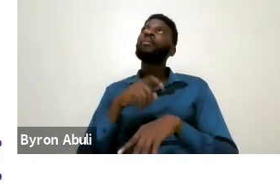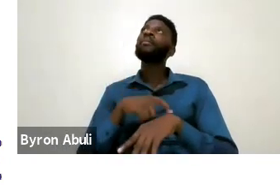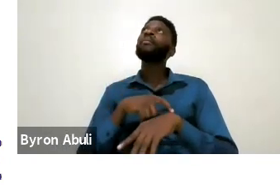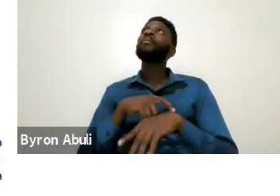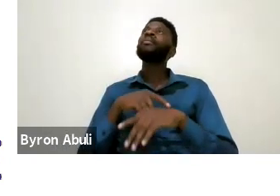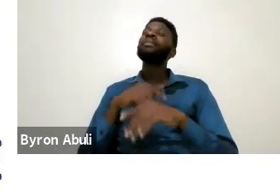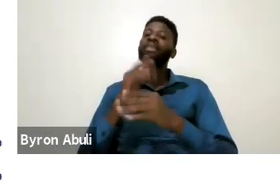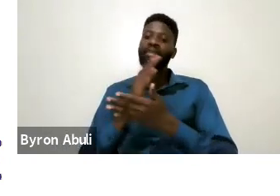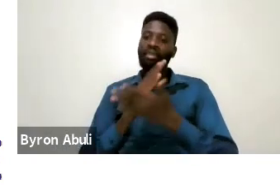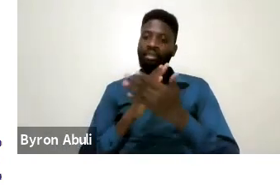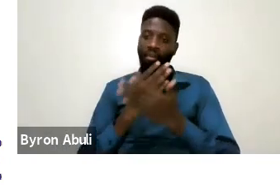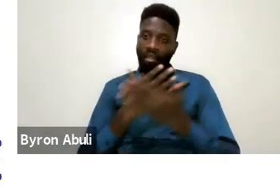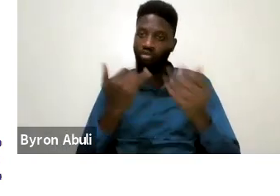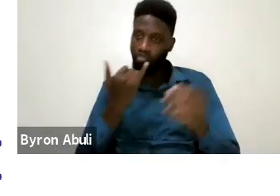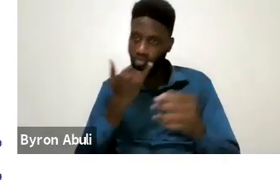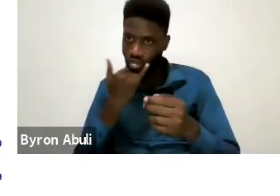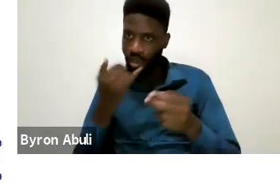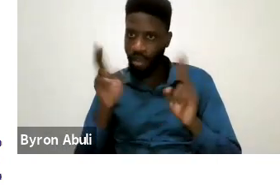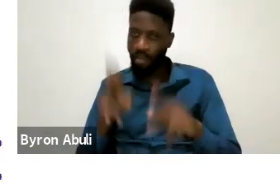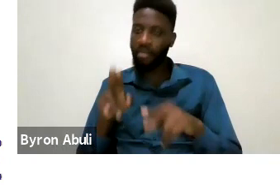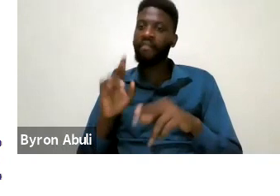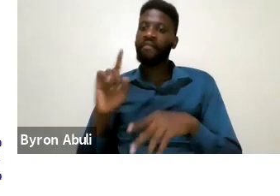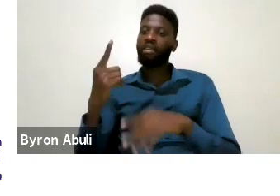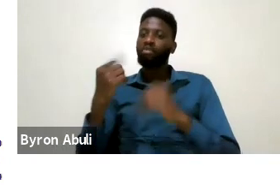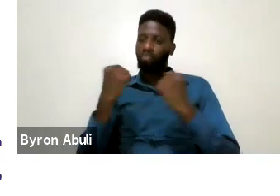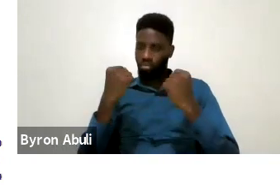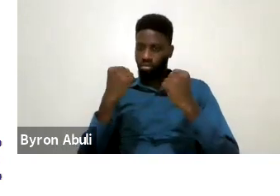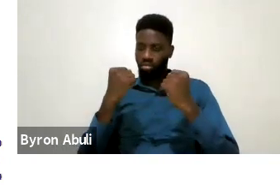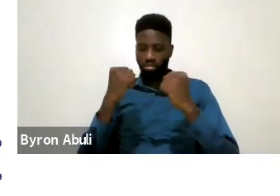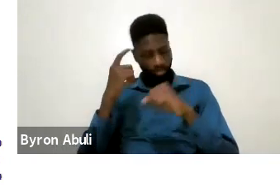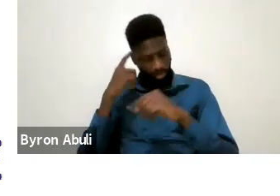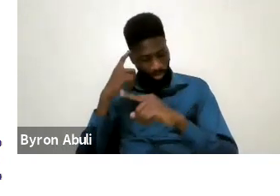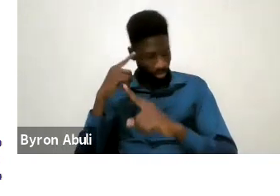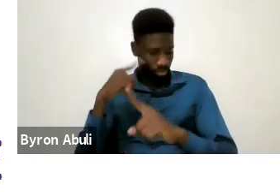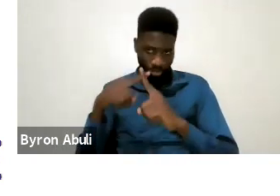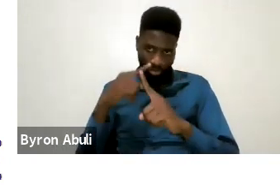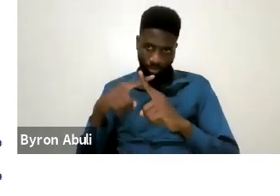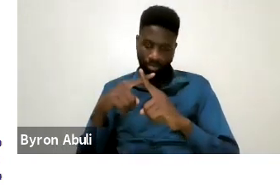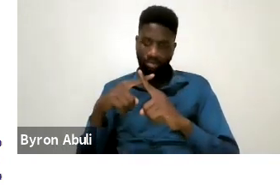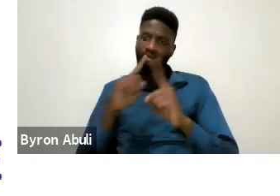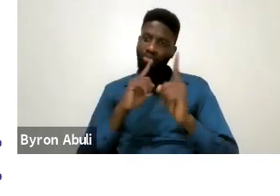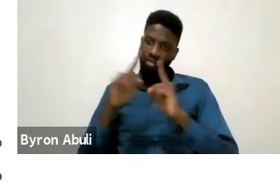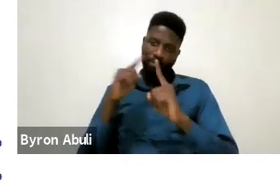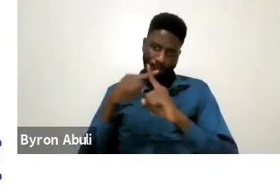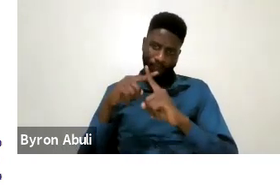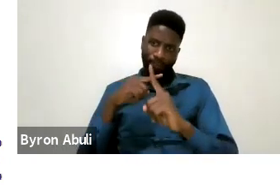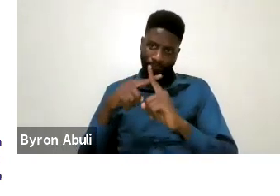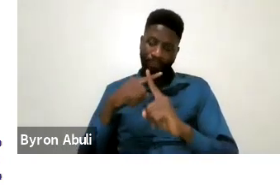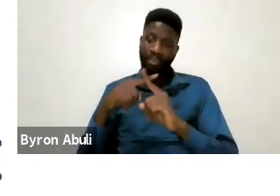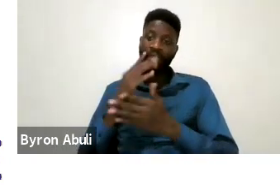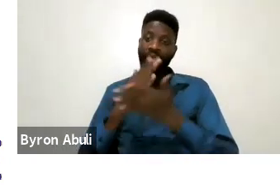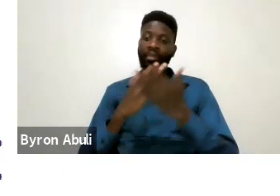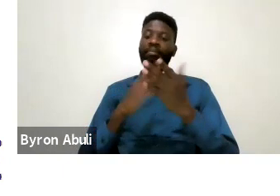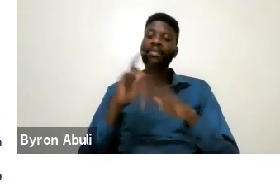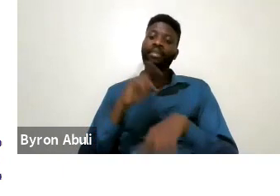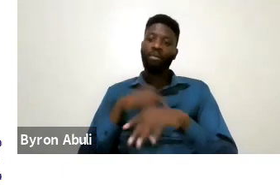wrong, the first thing people usually say is to stay strong, stay positive. So those affirmations and encouragement, sometimes they work.